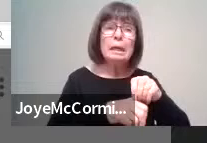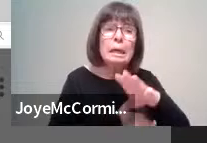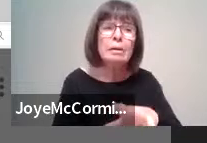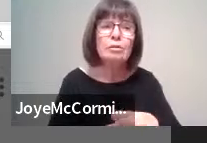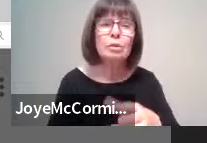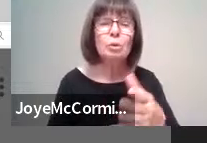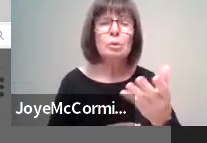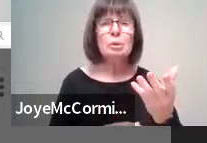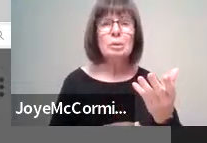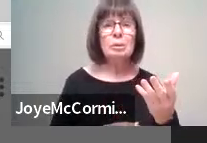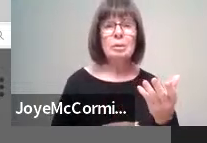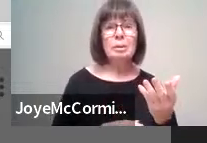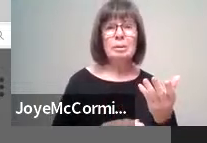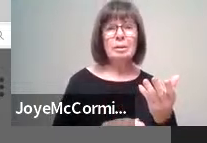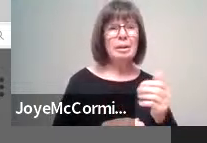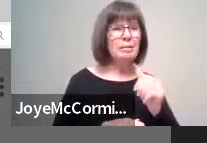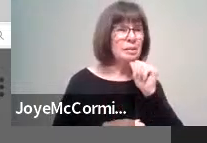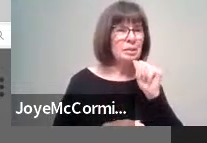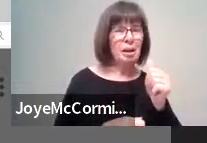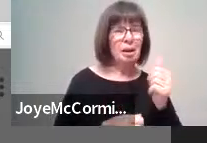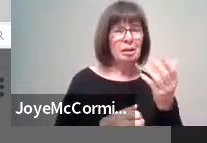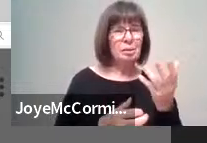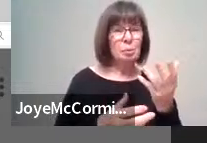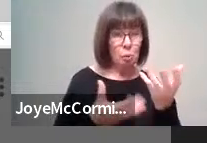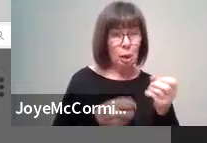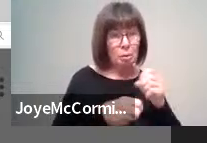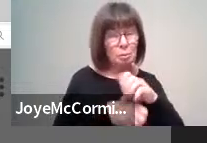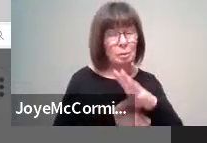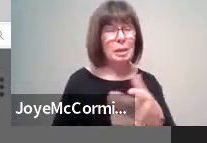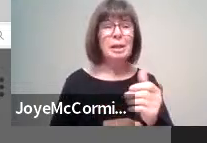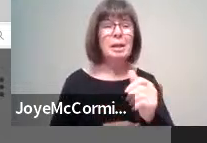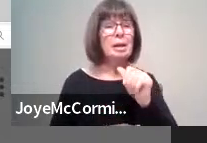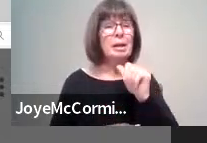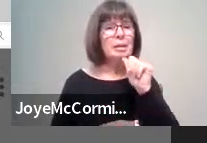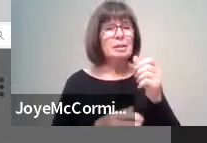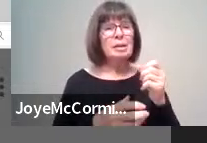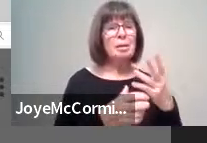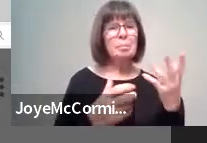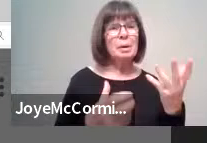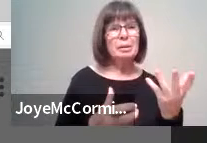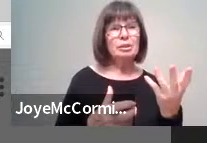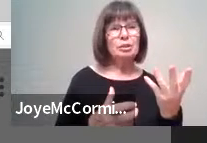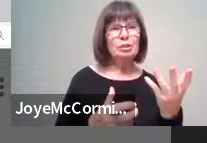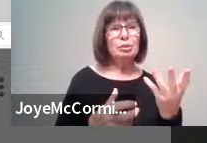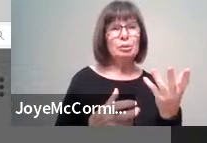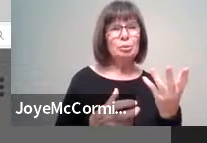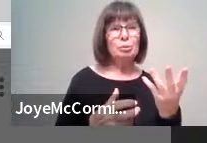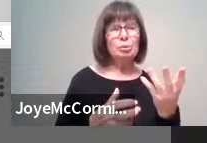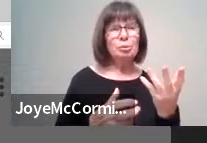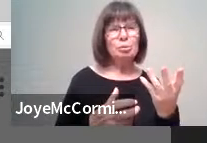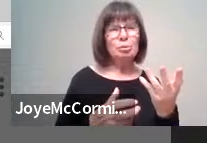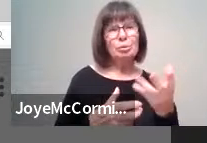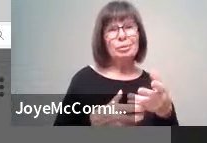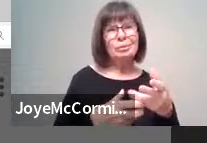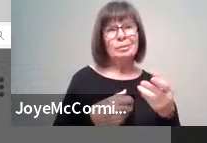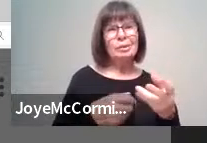and there's not much equity in the bank to draw on.